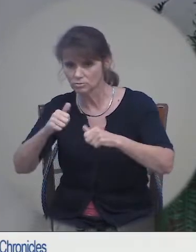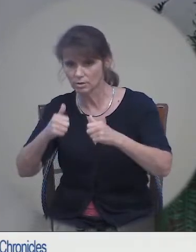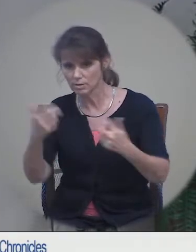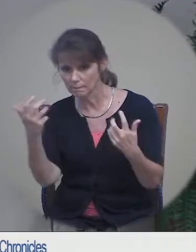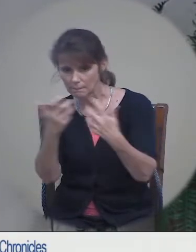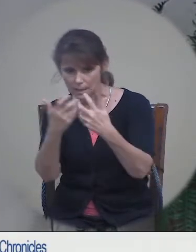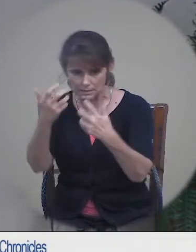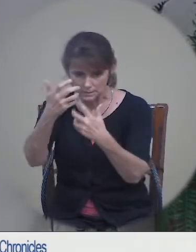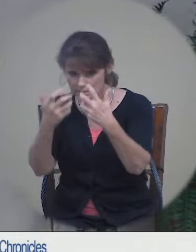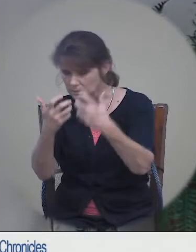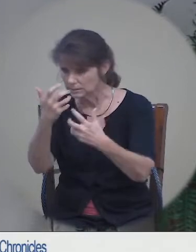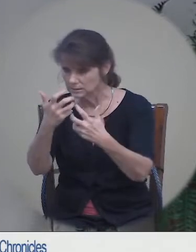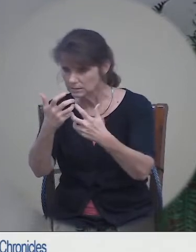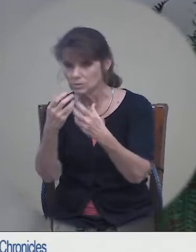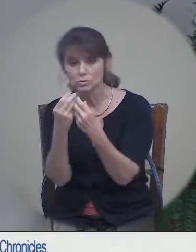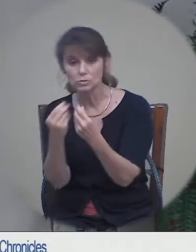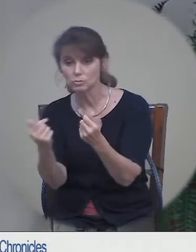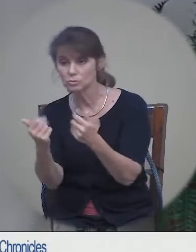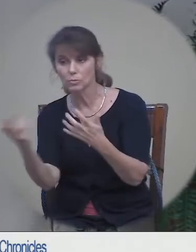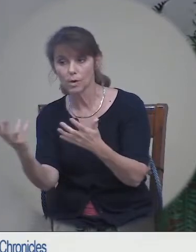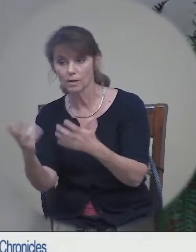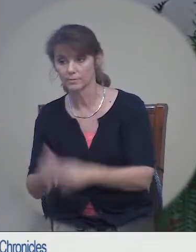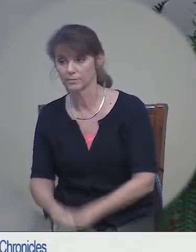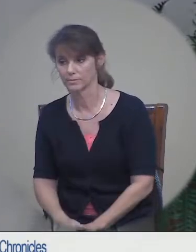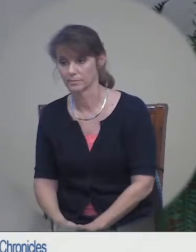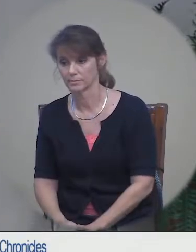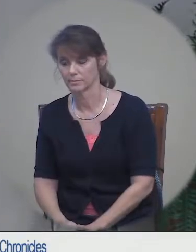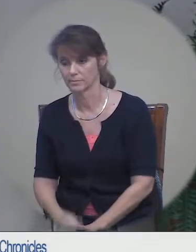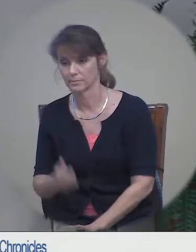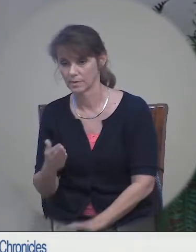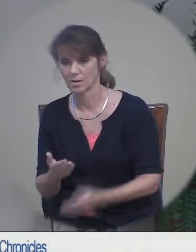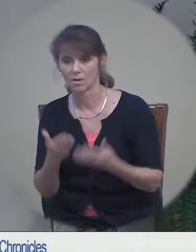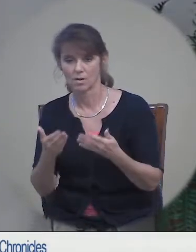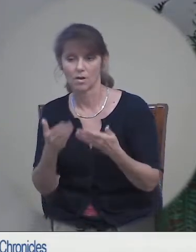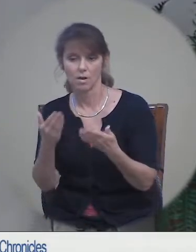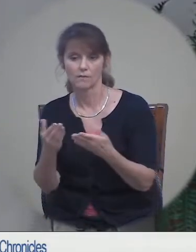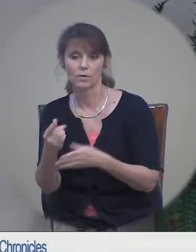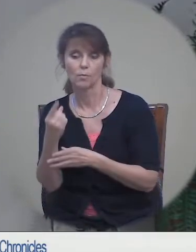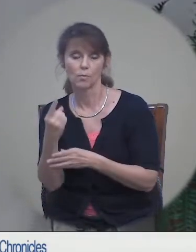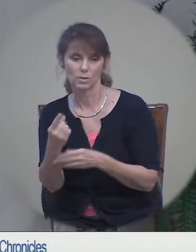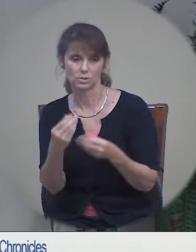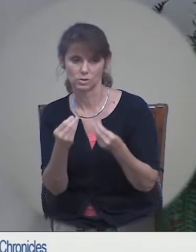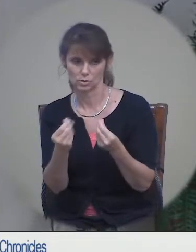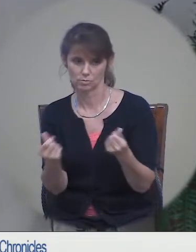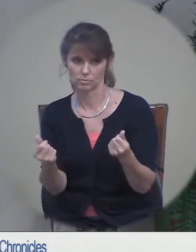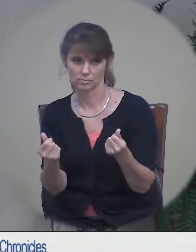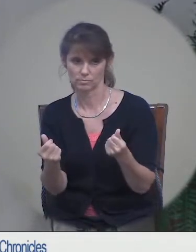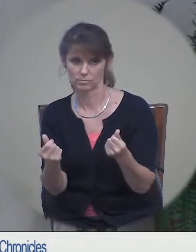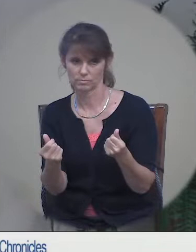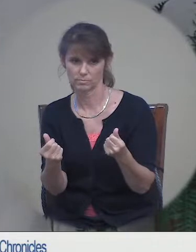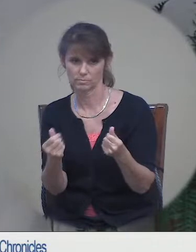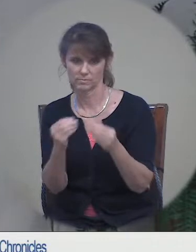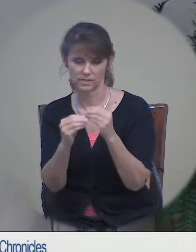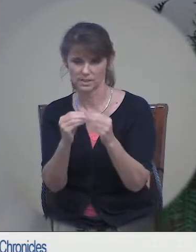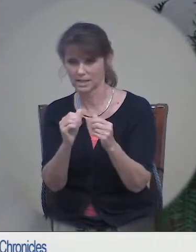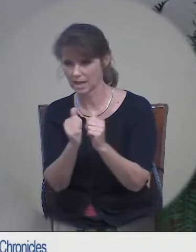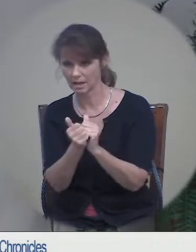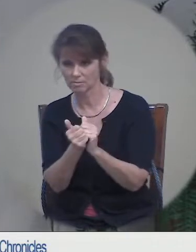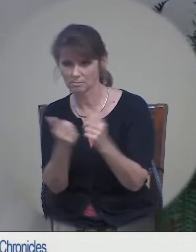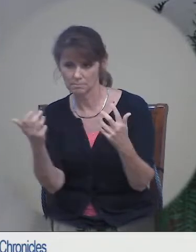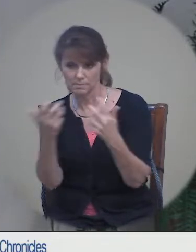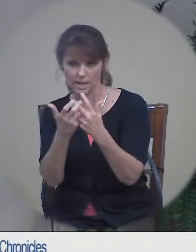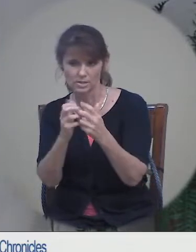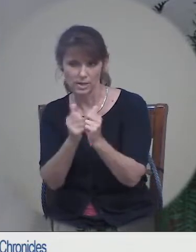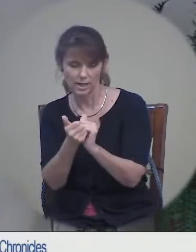solution? I'm going to offer you one just to kind of think about, and then I want to make my point. And here's what